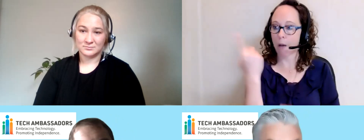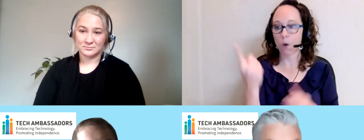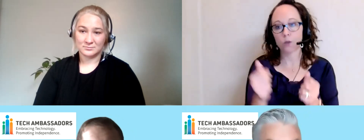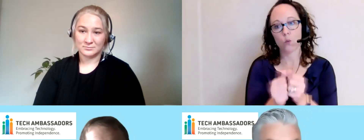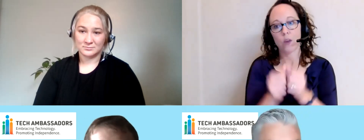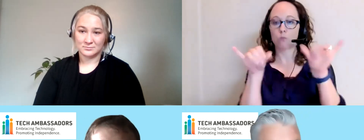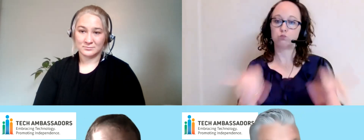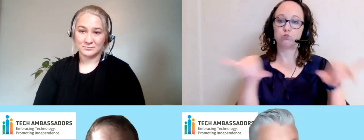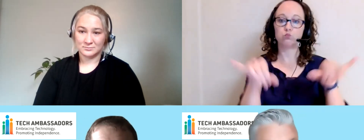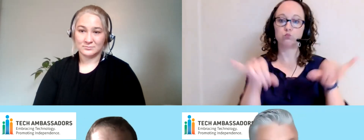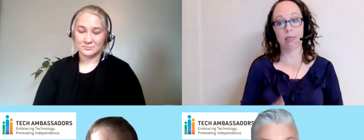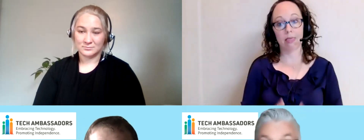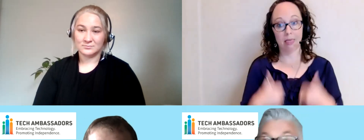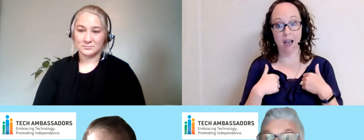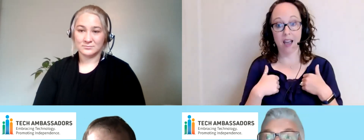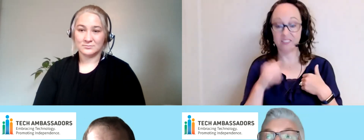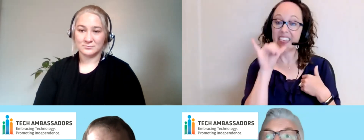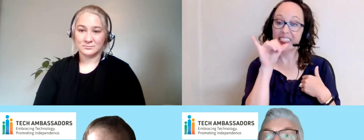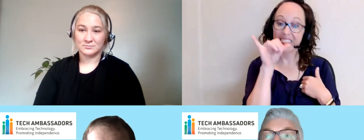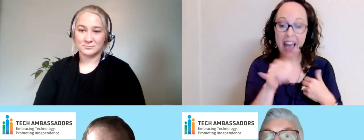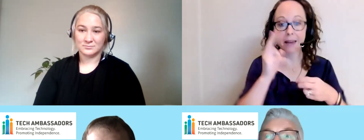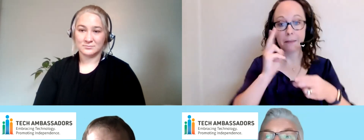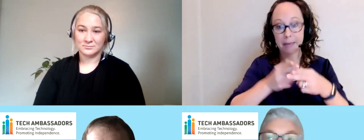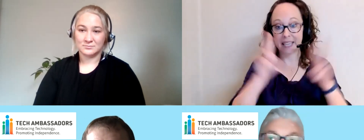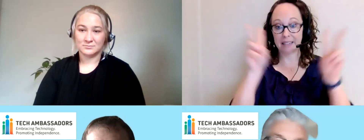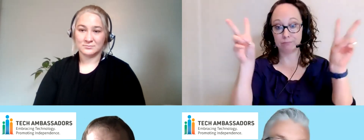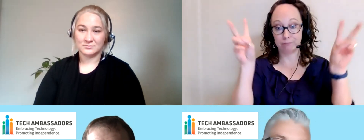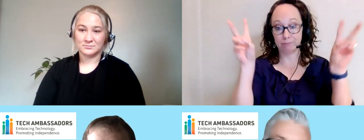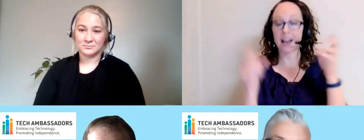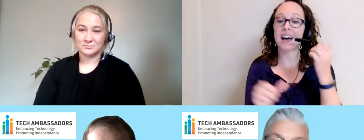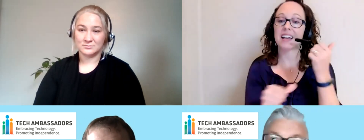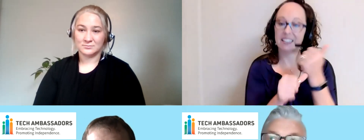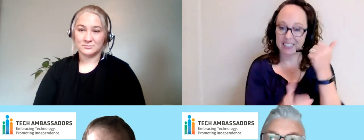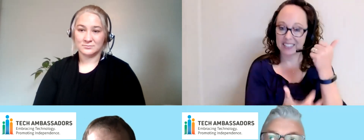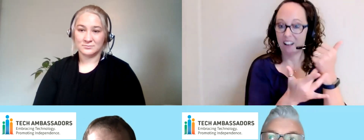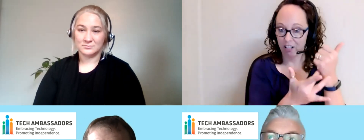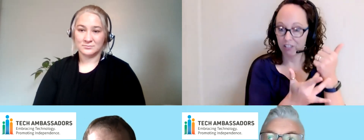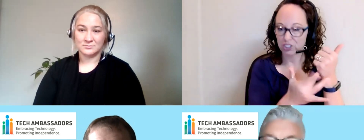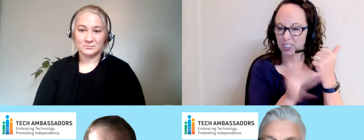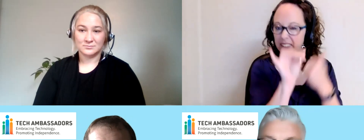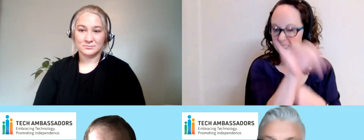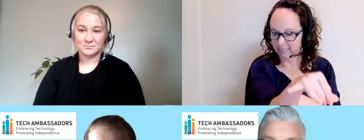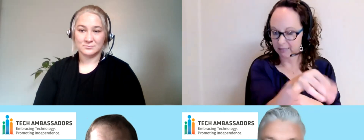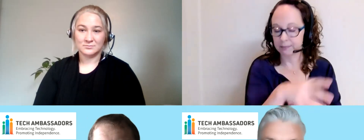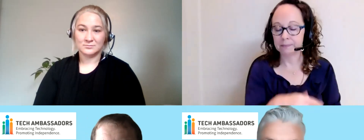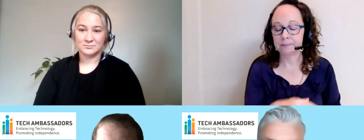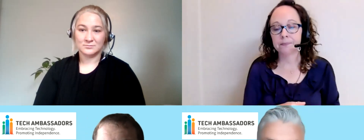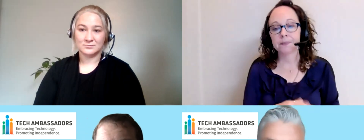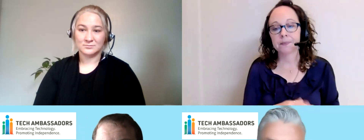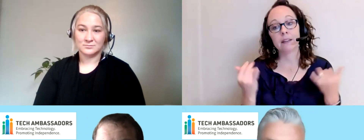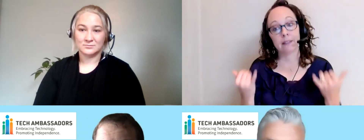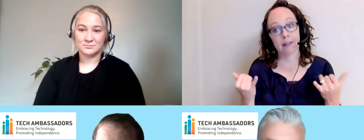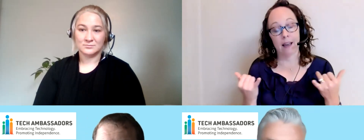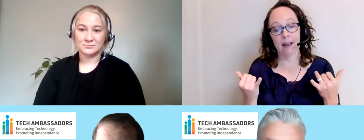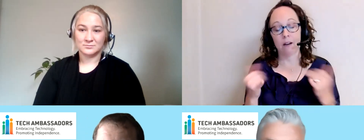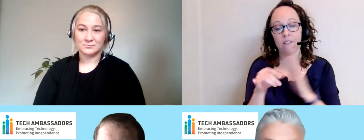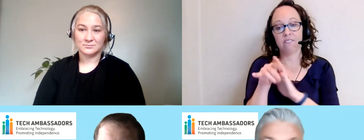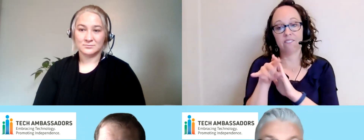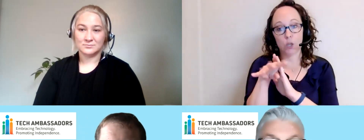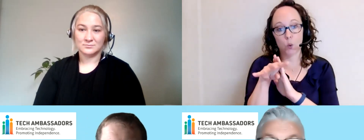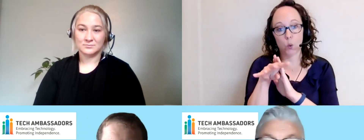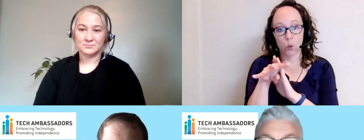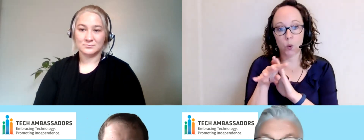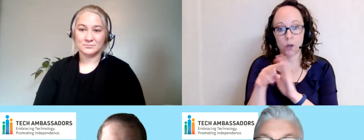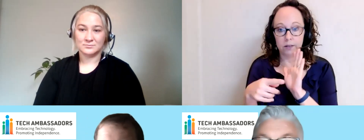we consider assistive technology. All right, so I'm going to show this little video of